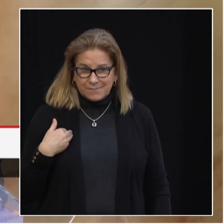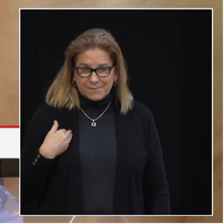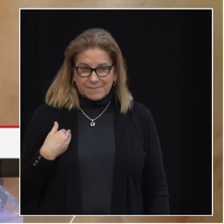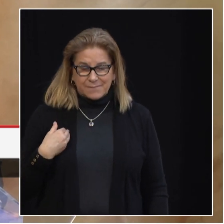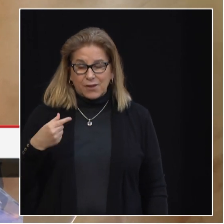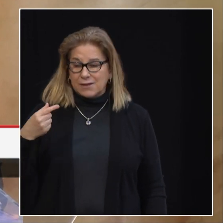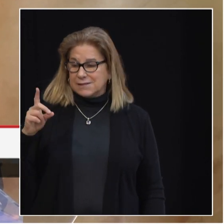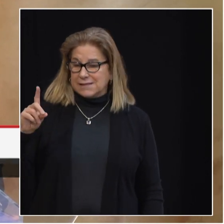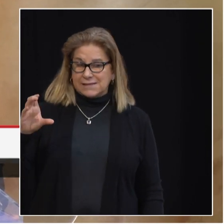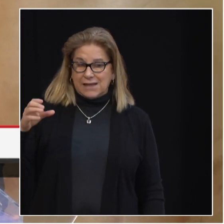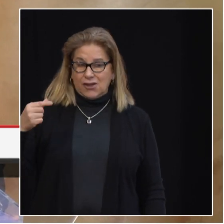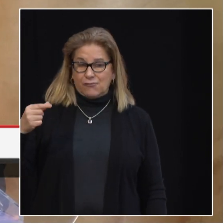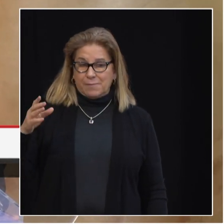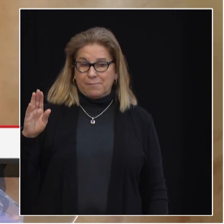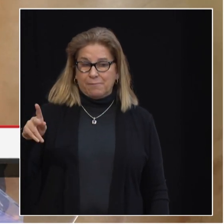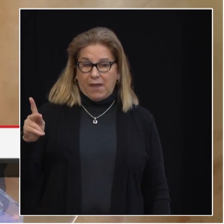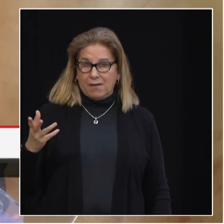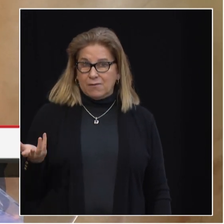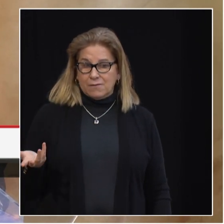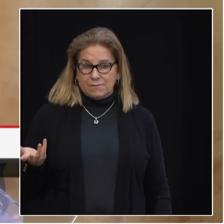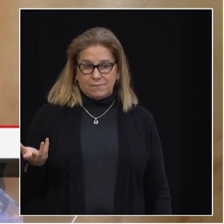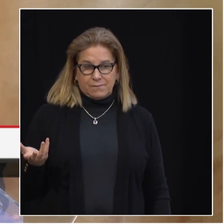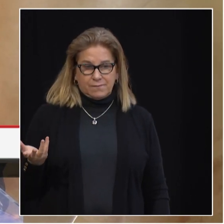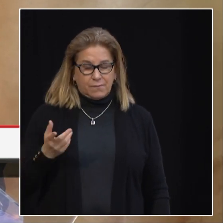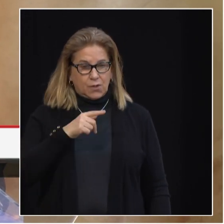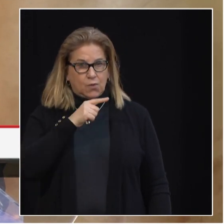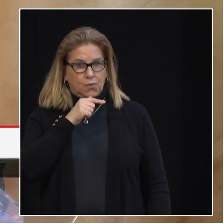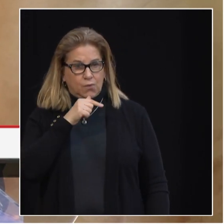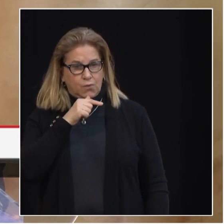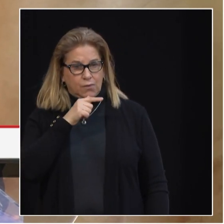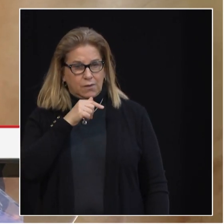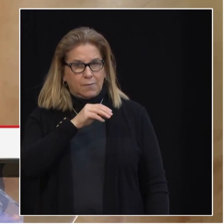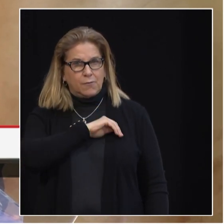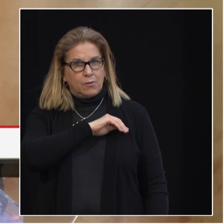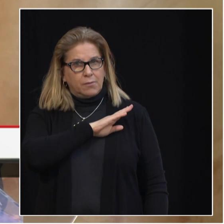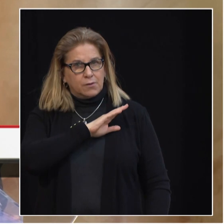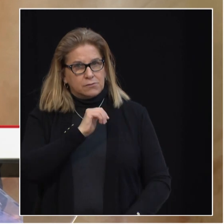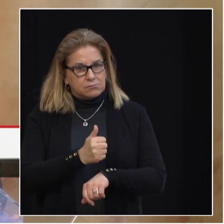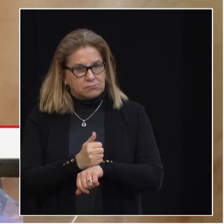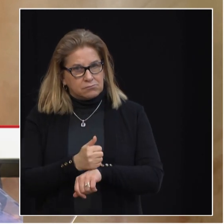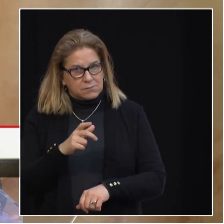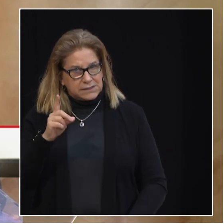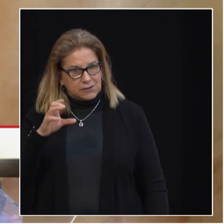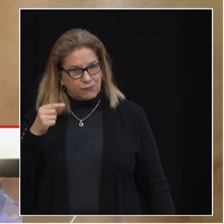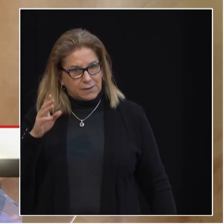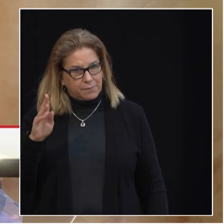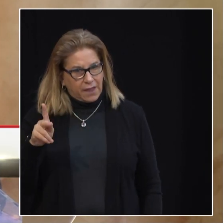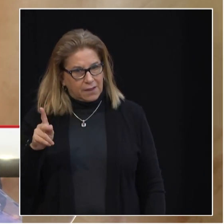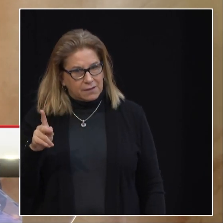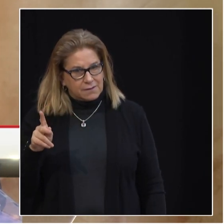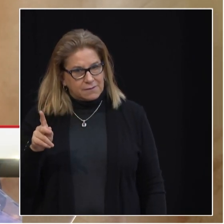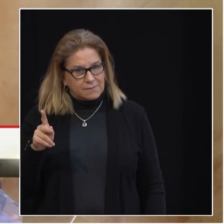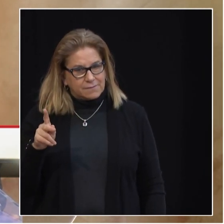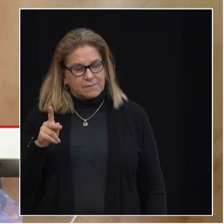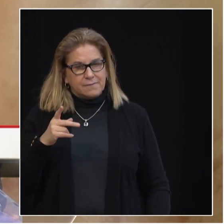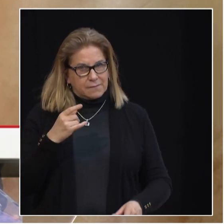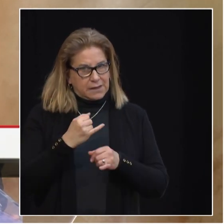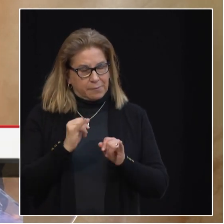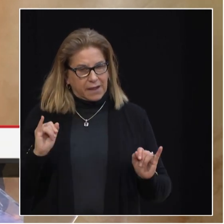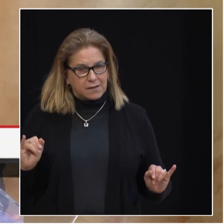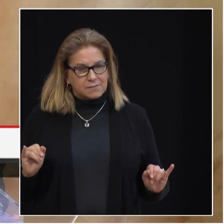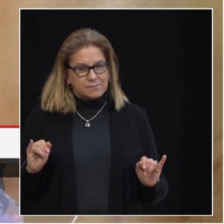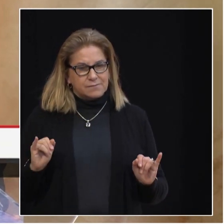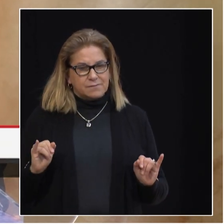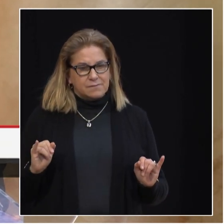the leadership of Mayor Bowser and the City Council as an independent district agency to lend